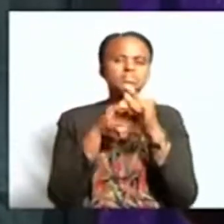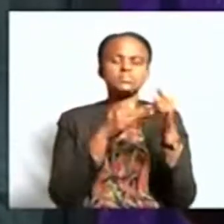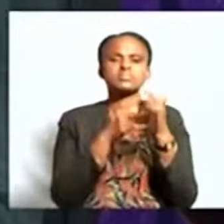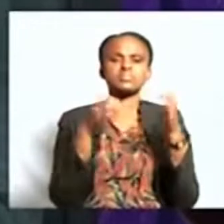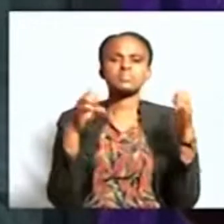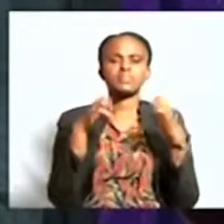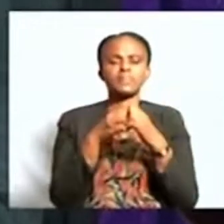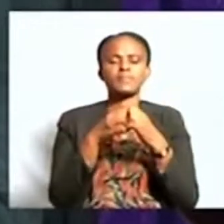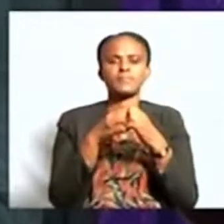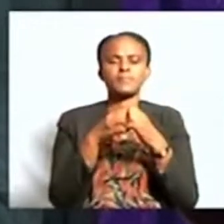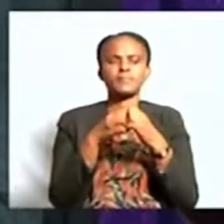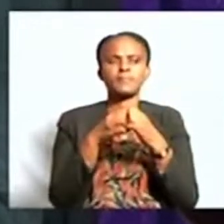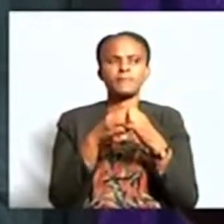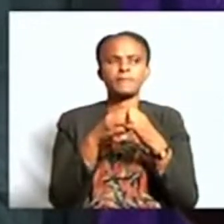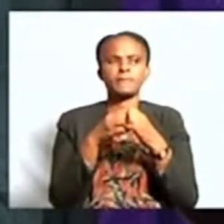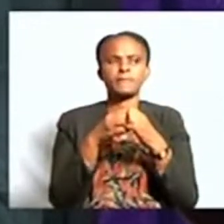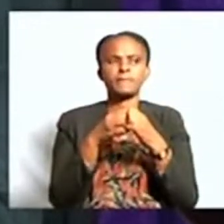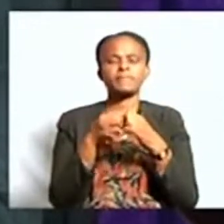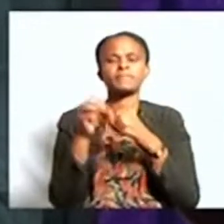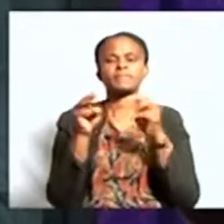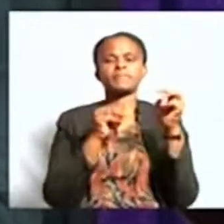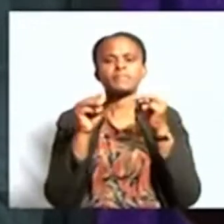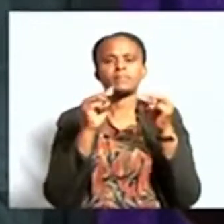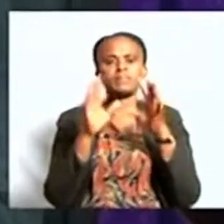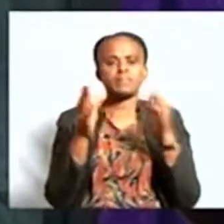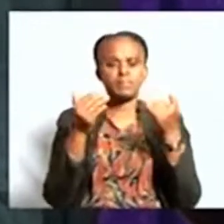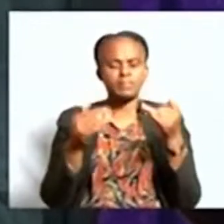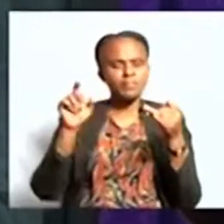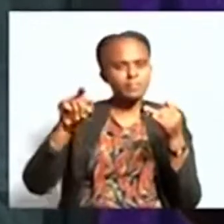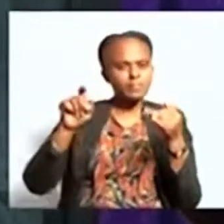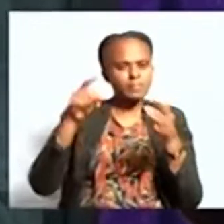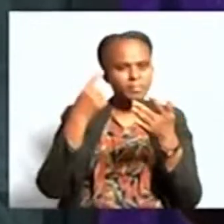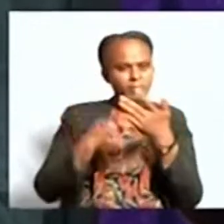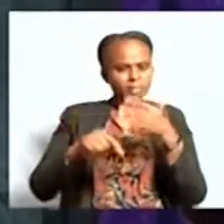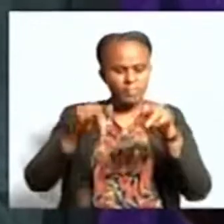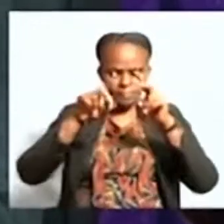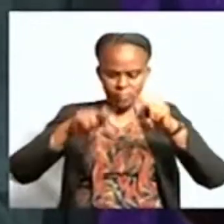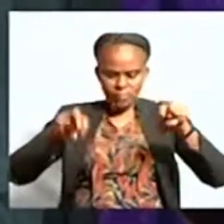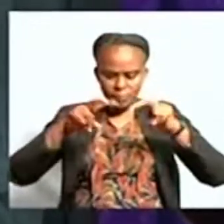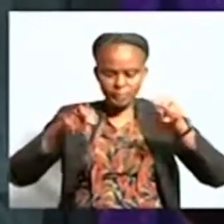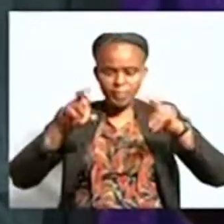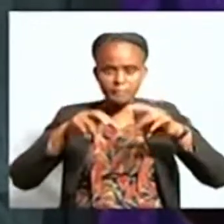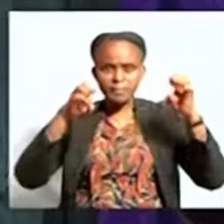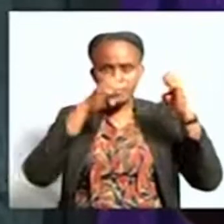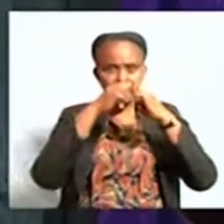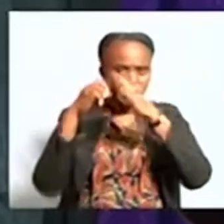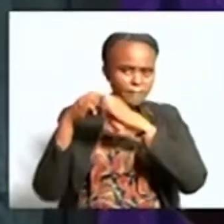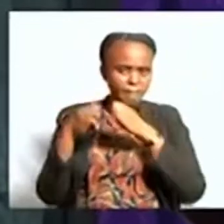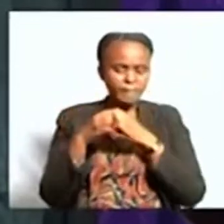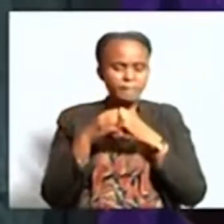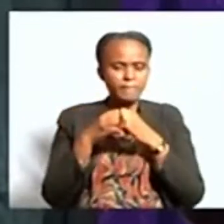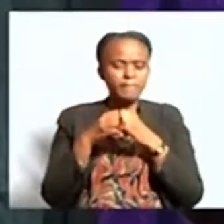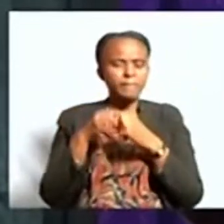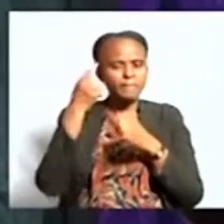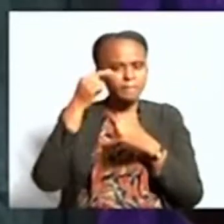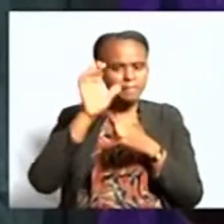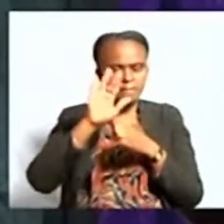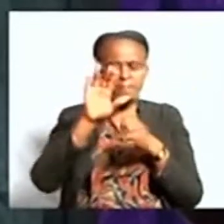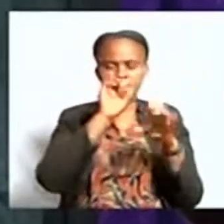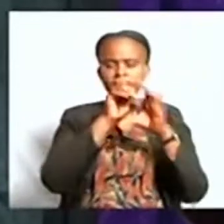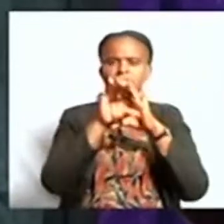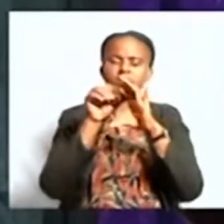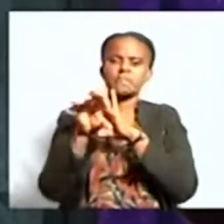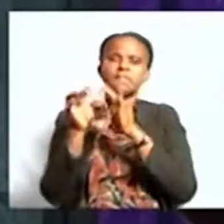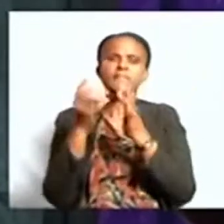banked revenue. Station managers are required to scrutinize the banking documents for deposited